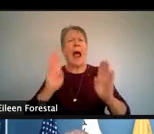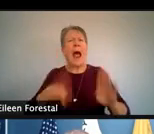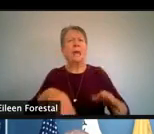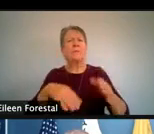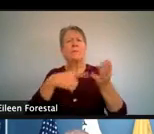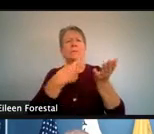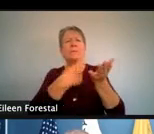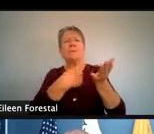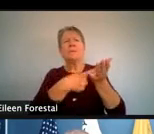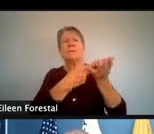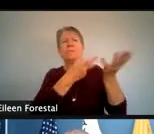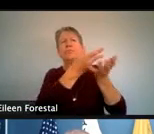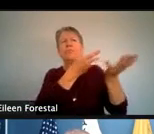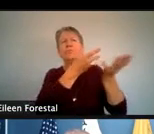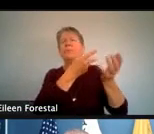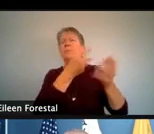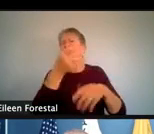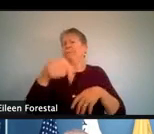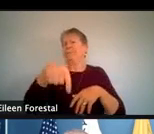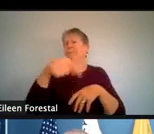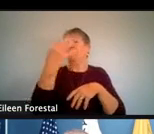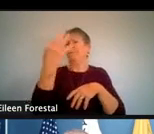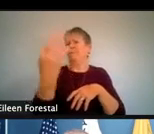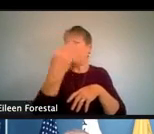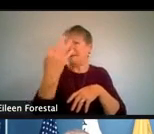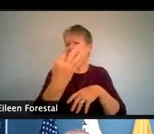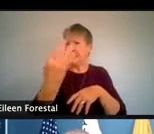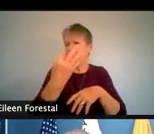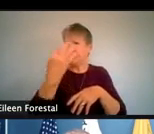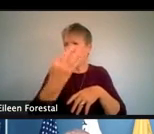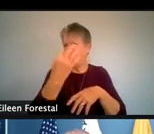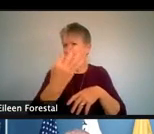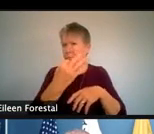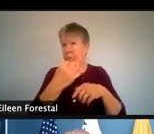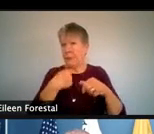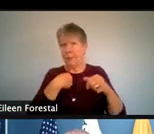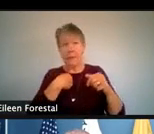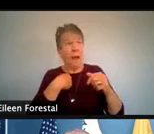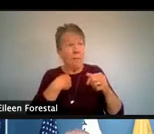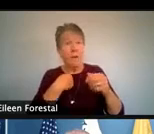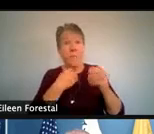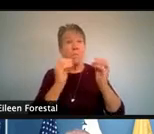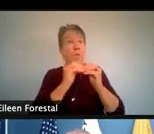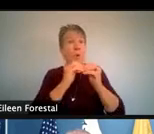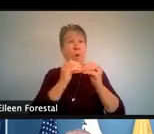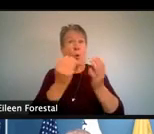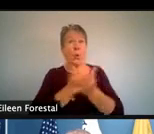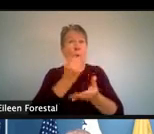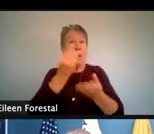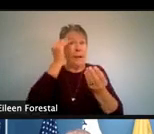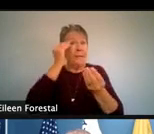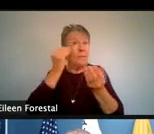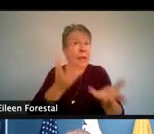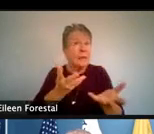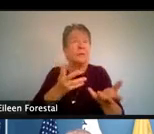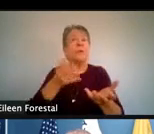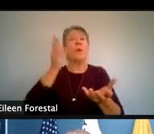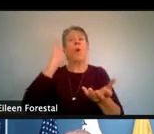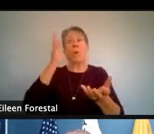So if we think anything comes out of that of note, we will probably communicate with you electronically. I want to thank